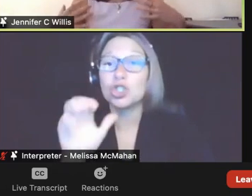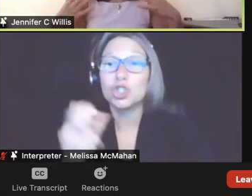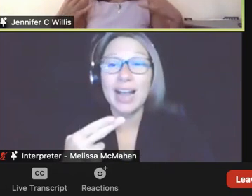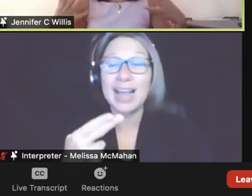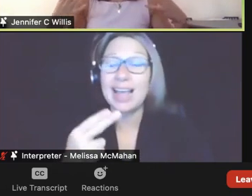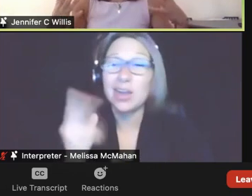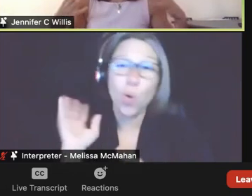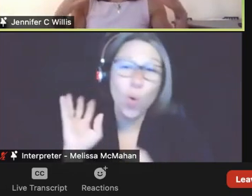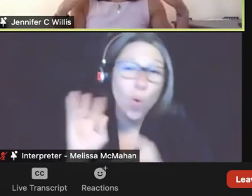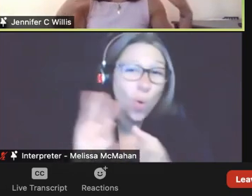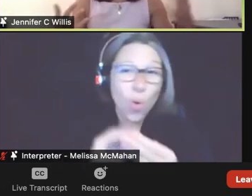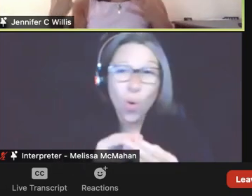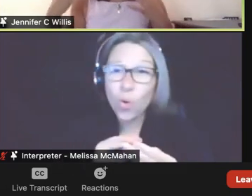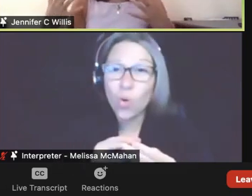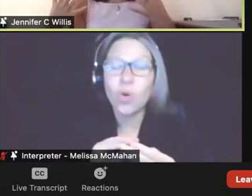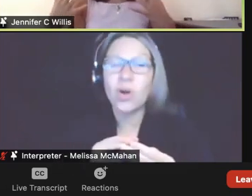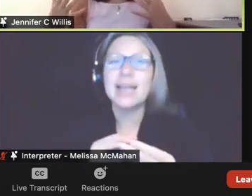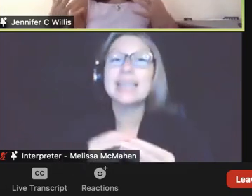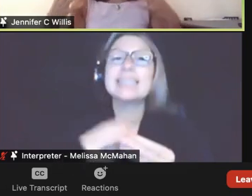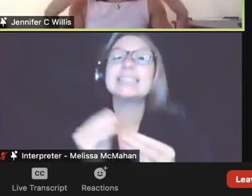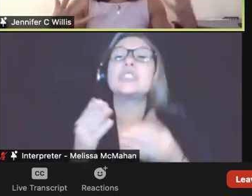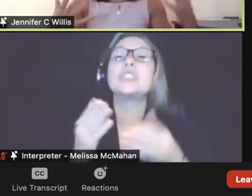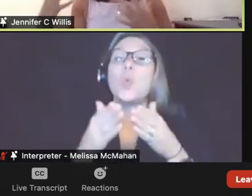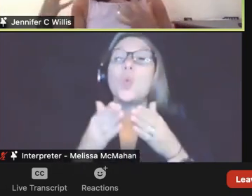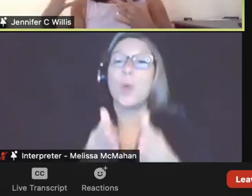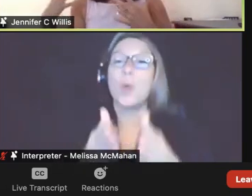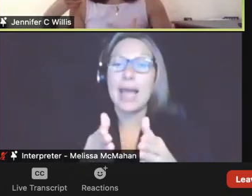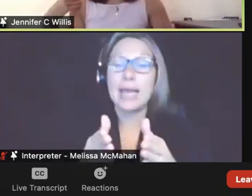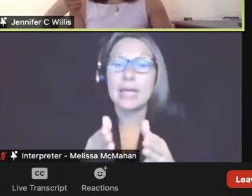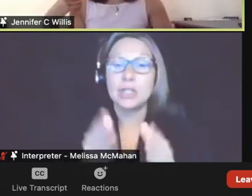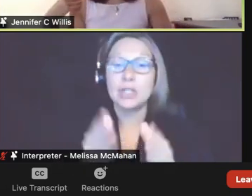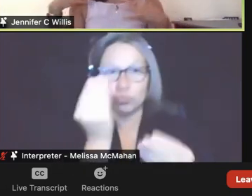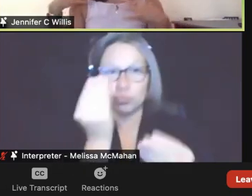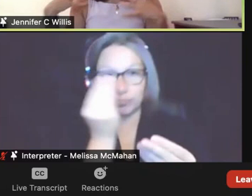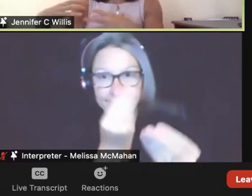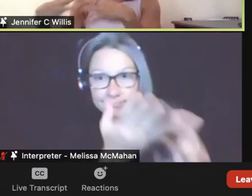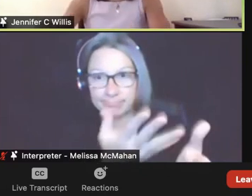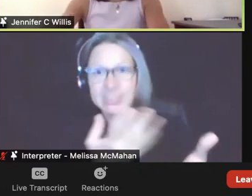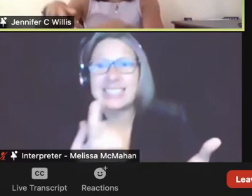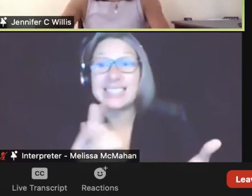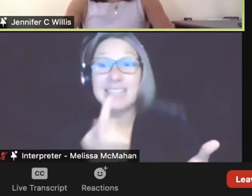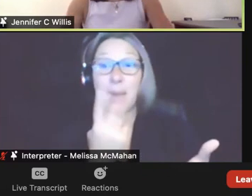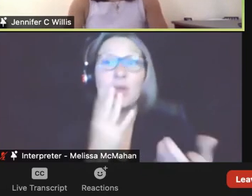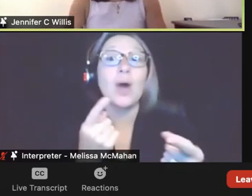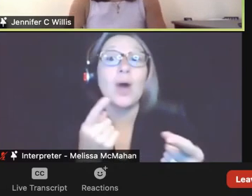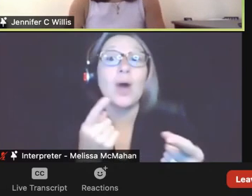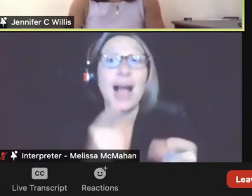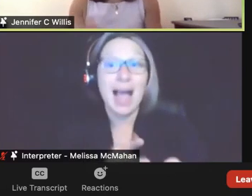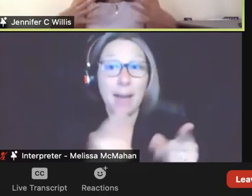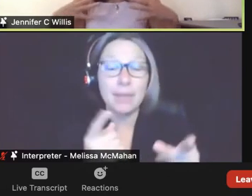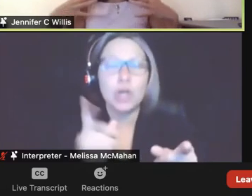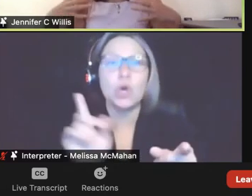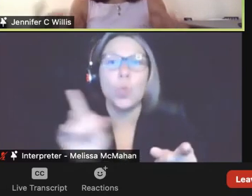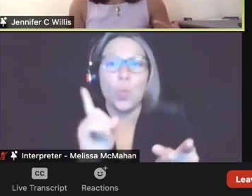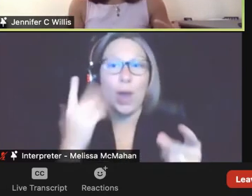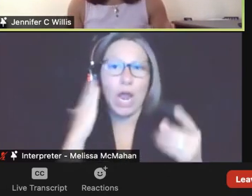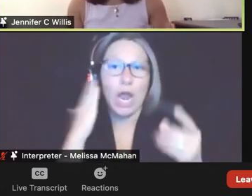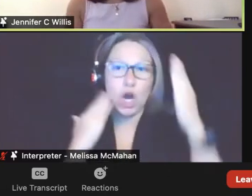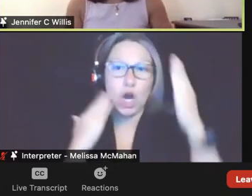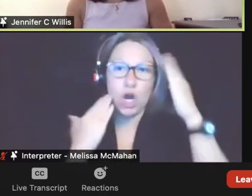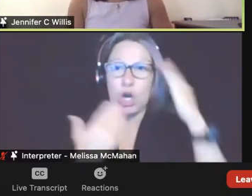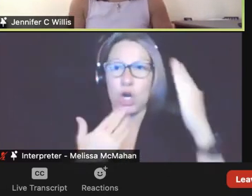things. It's simply a way to orient the student to something is going to happen to me, and it's likely going to happen to this part of my body that someone